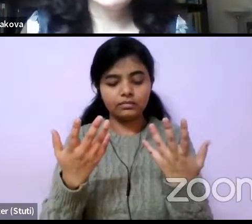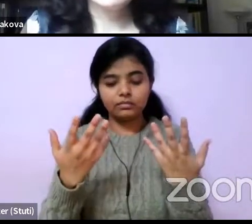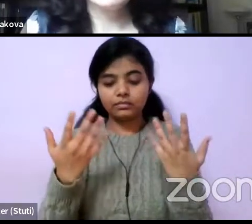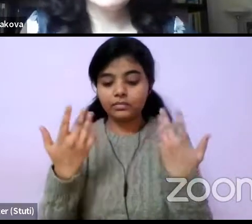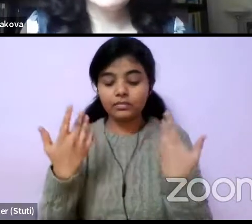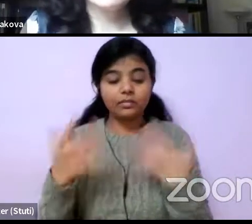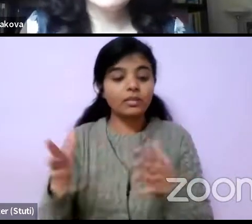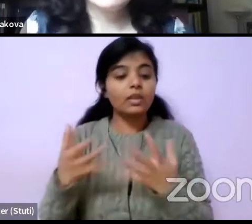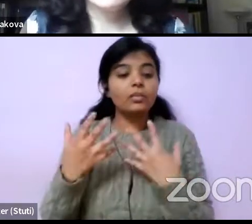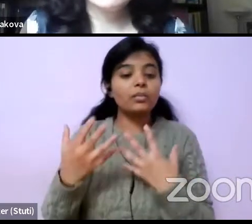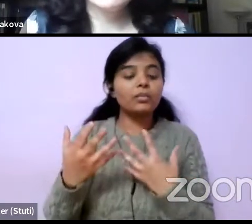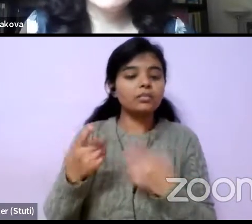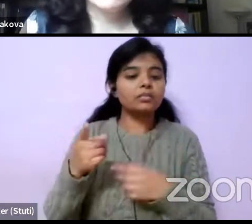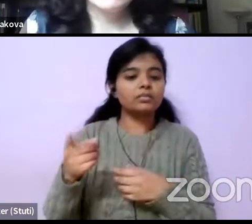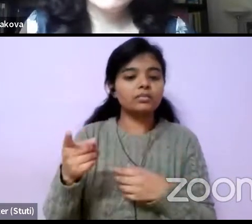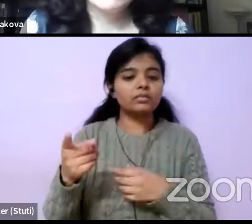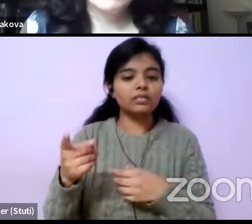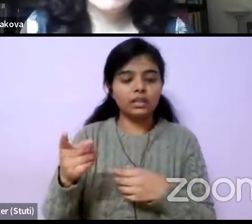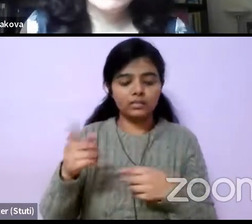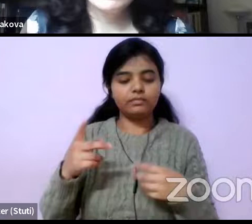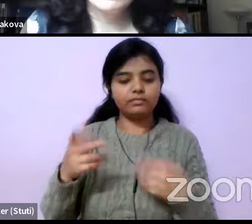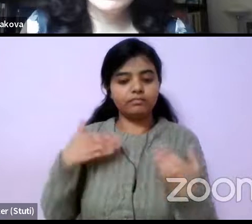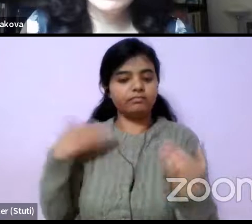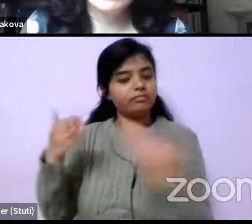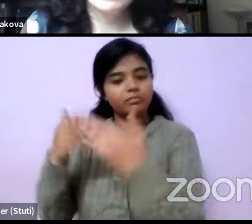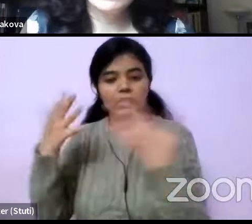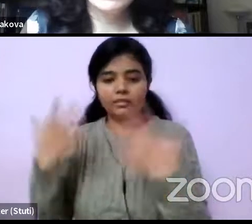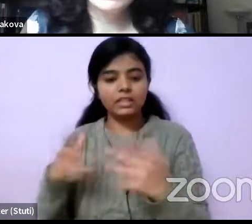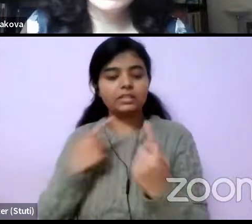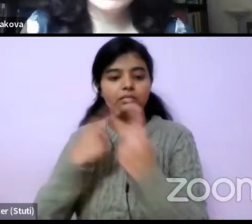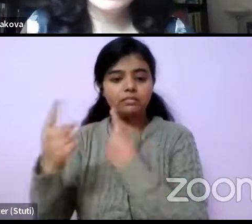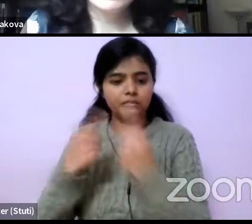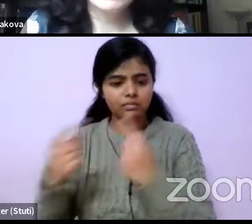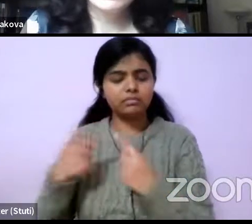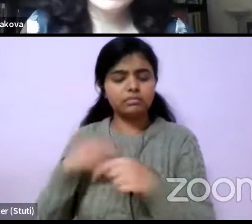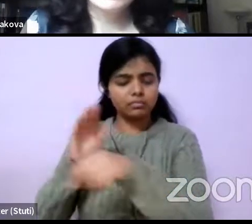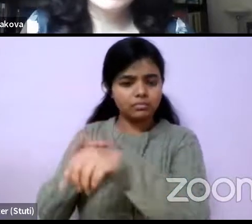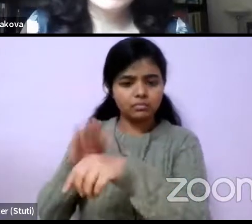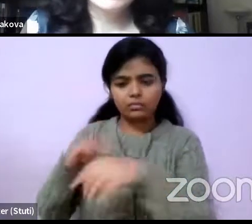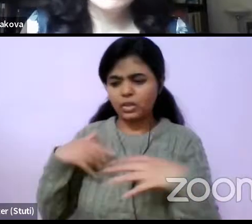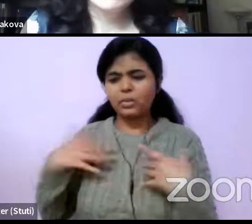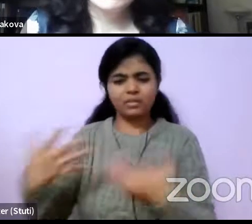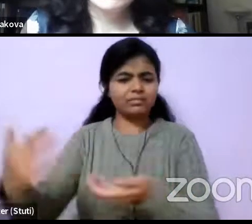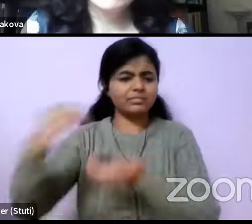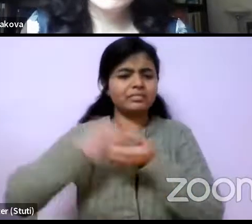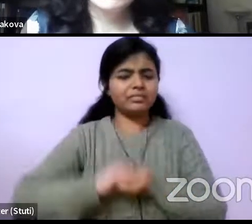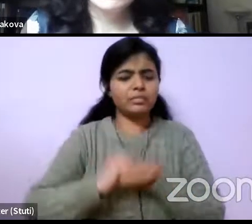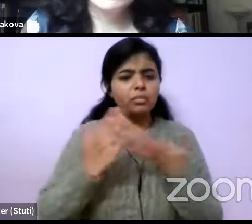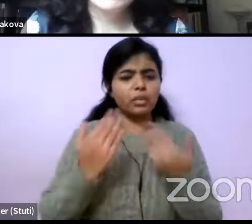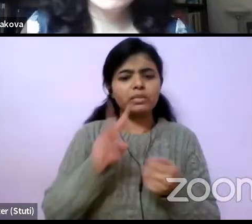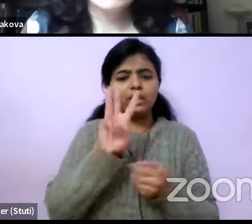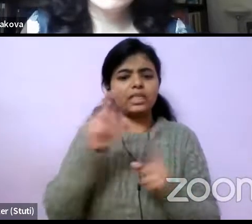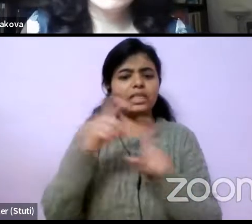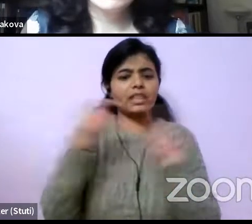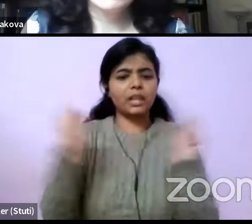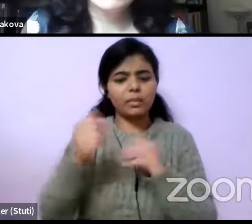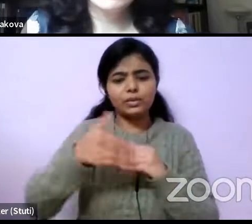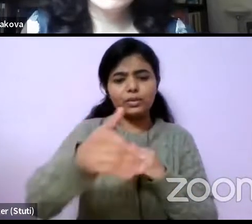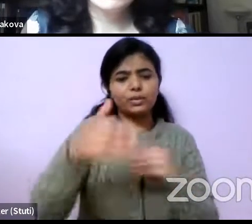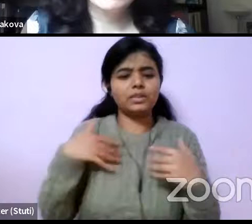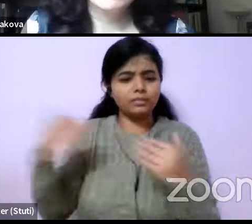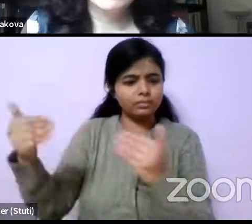want, and I've been talking to them also. I also spoke to them. Why can't you, in a way, join hands with December 3 or